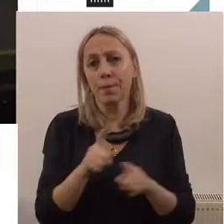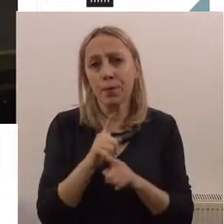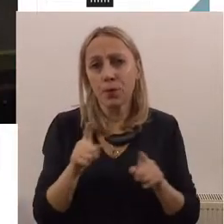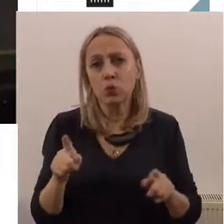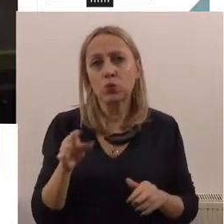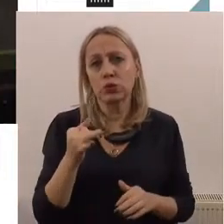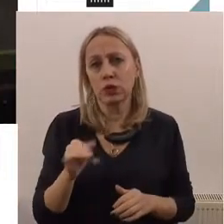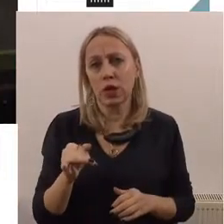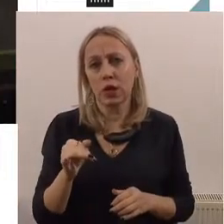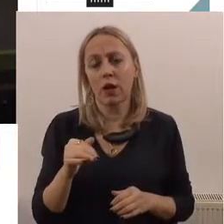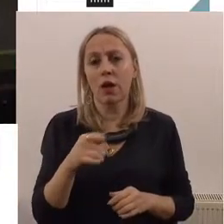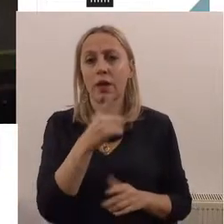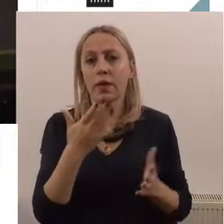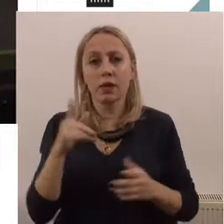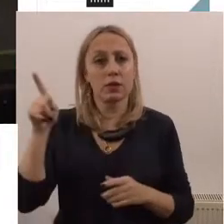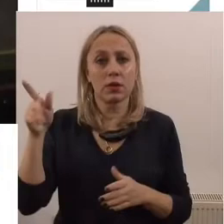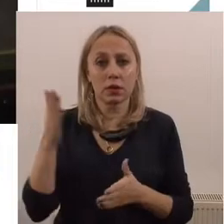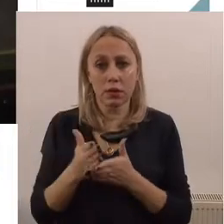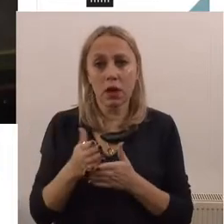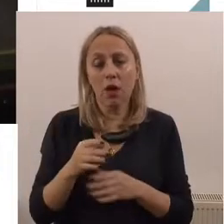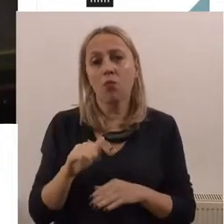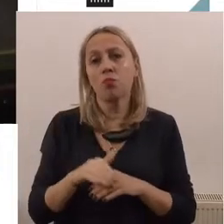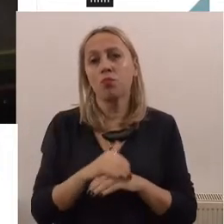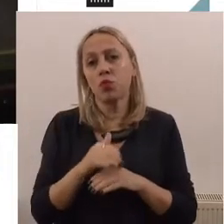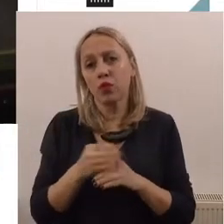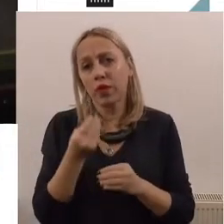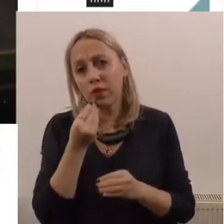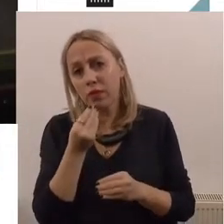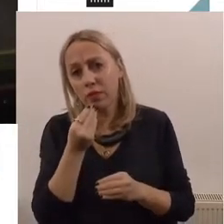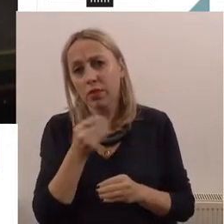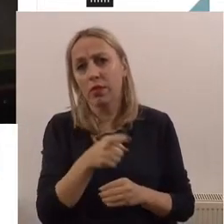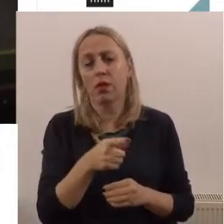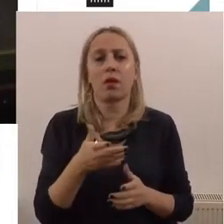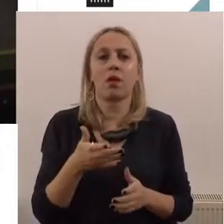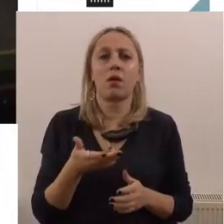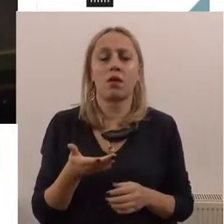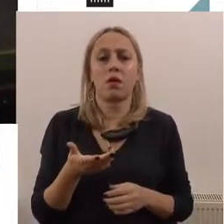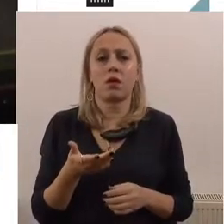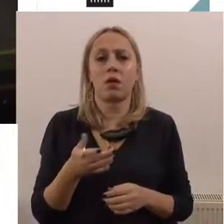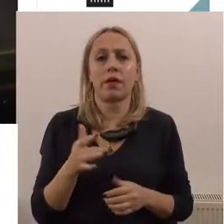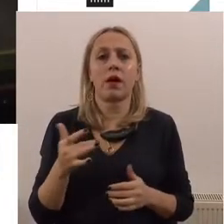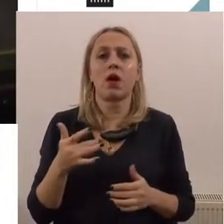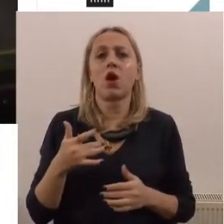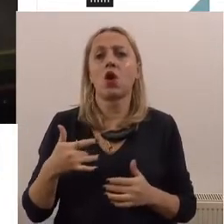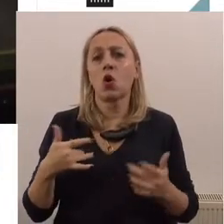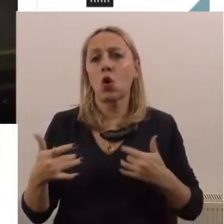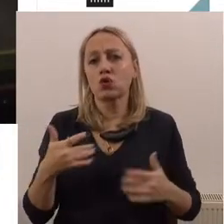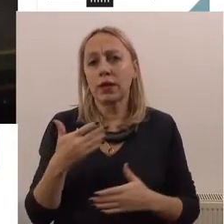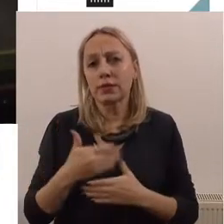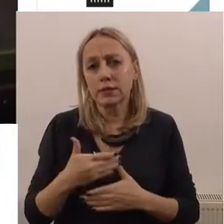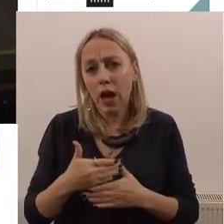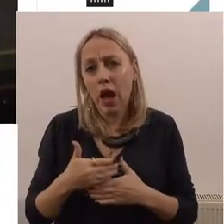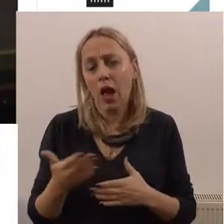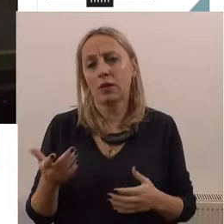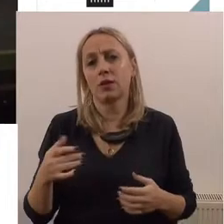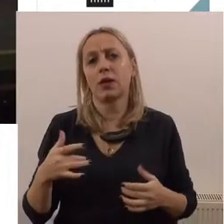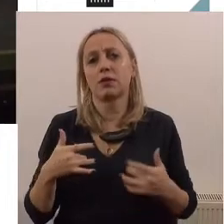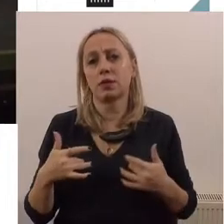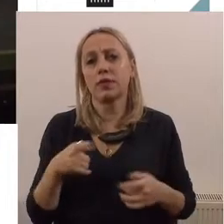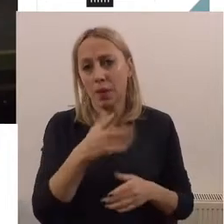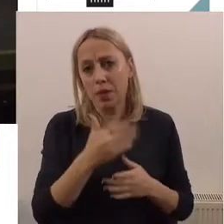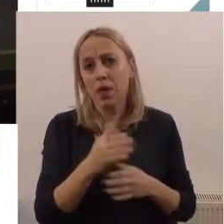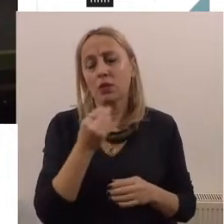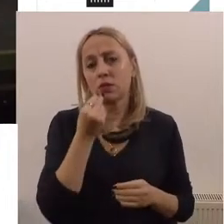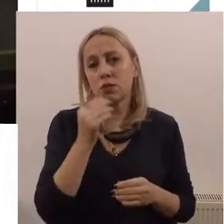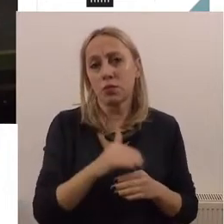next to a toilet is very important. If you visit this or that museum, you have, for example, a